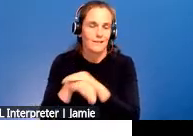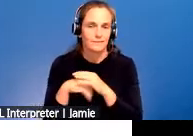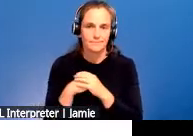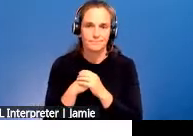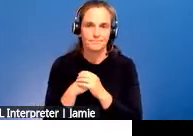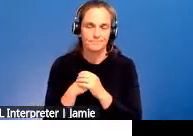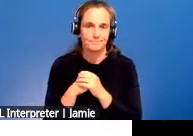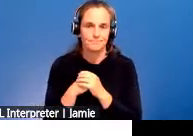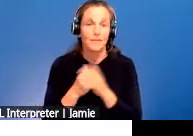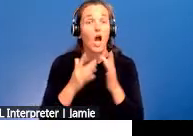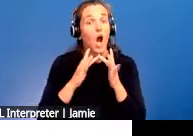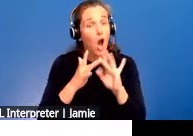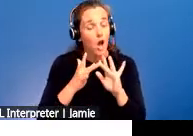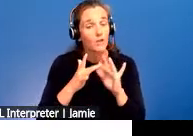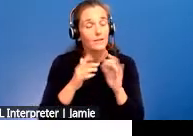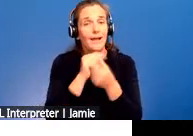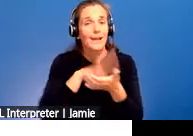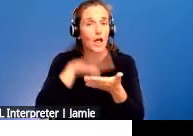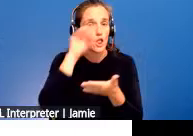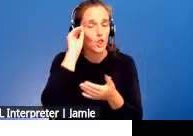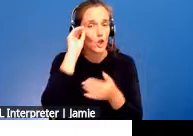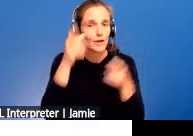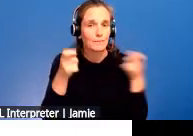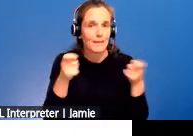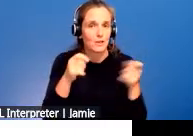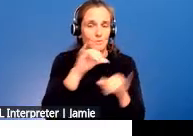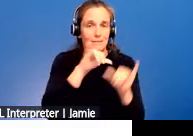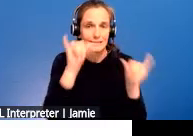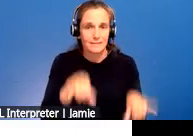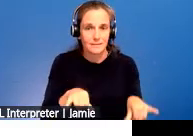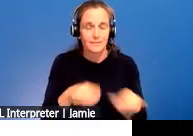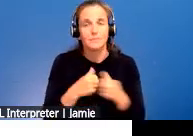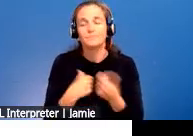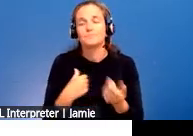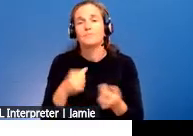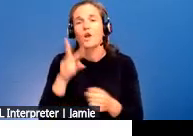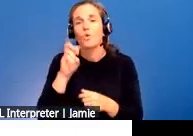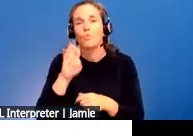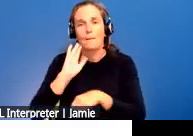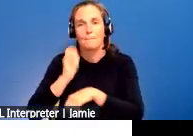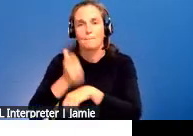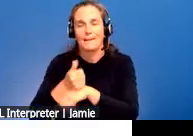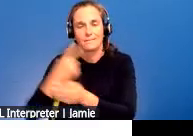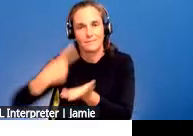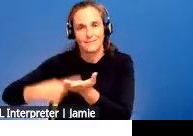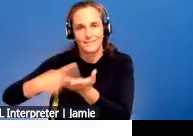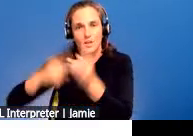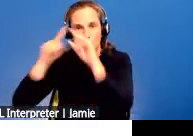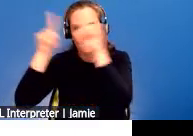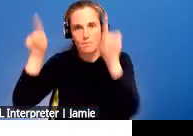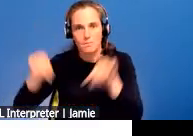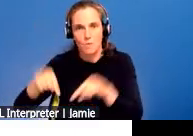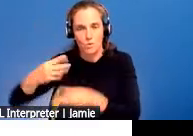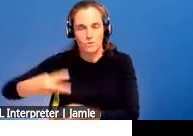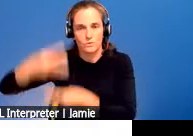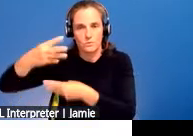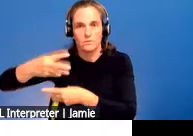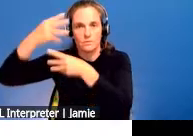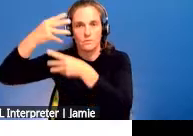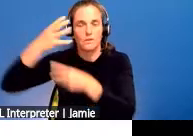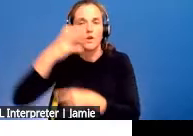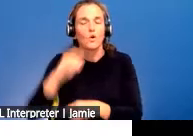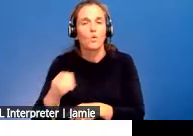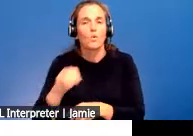Online learning management systems, web-based discussion boards, and or web-based word